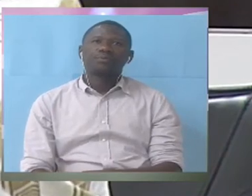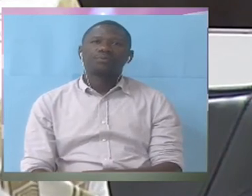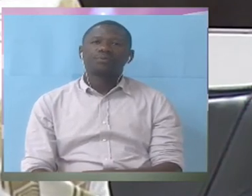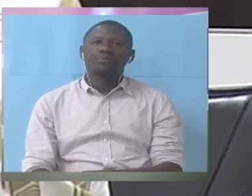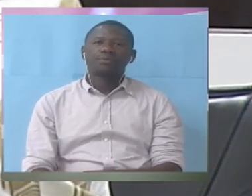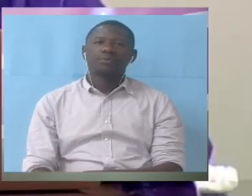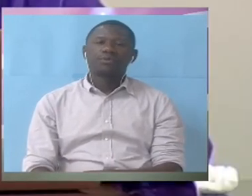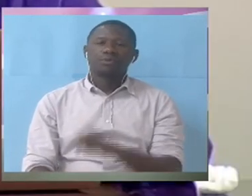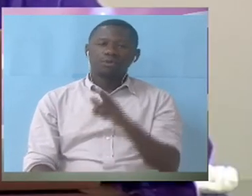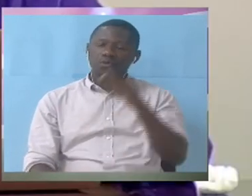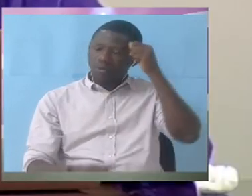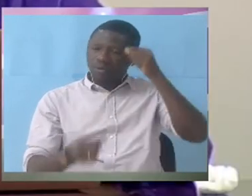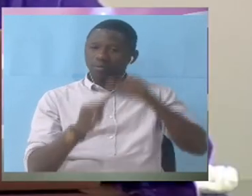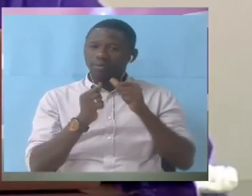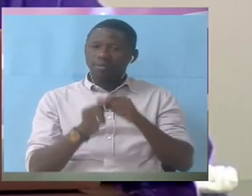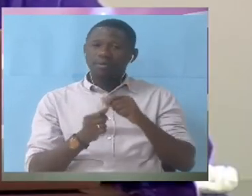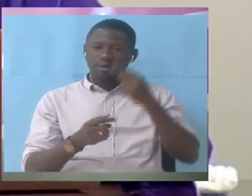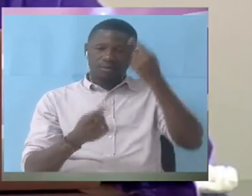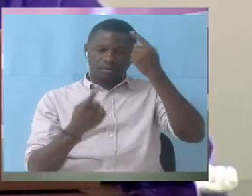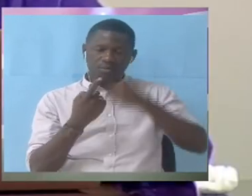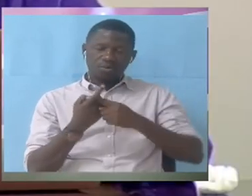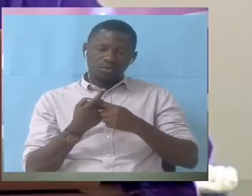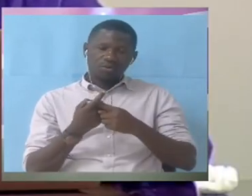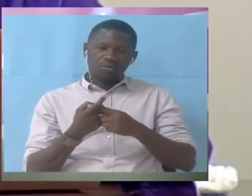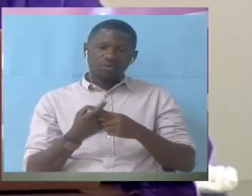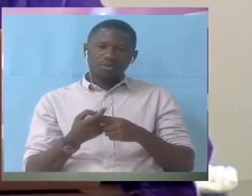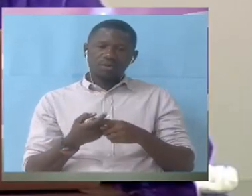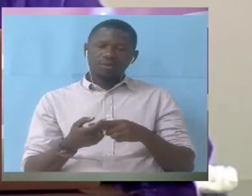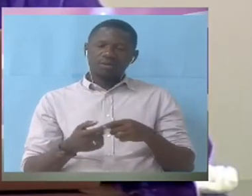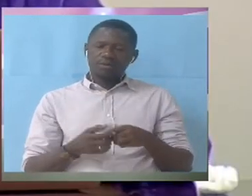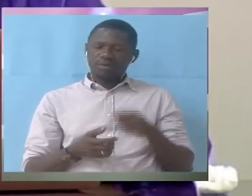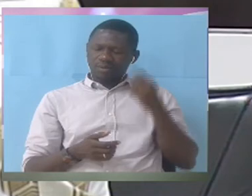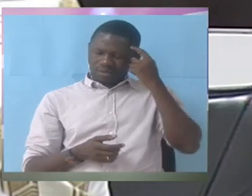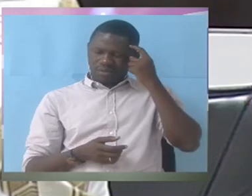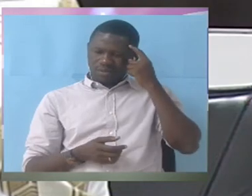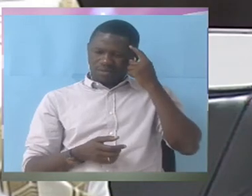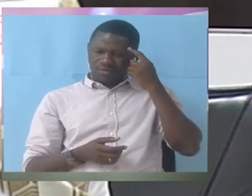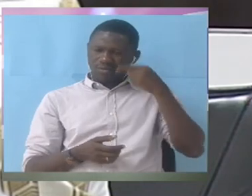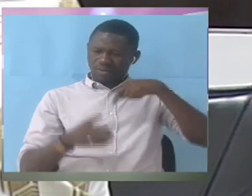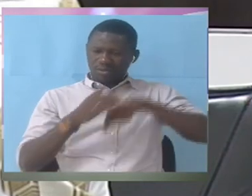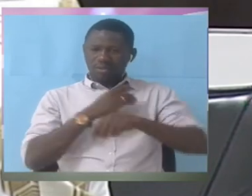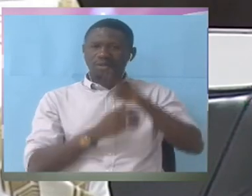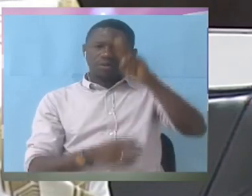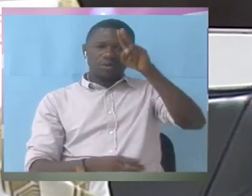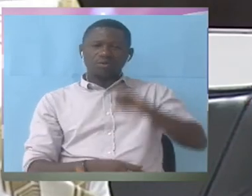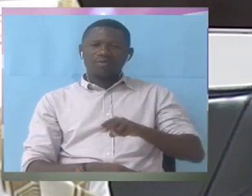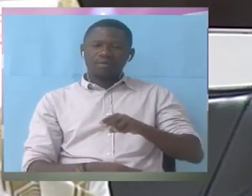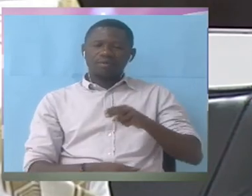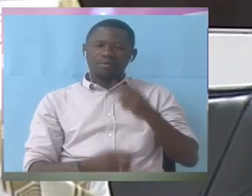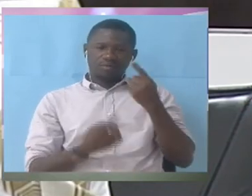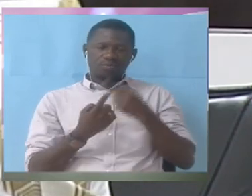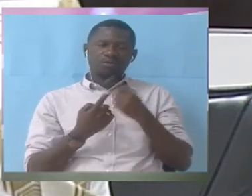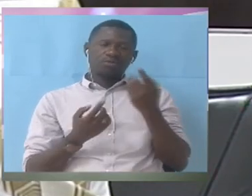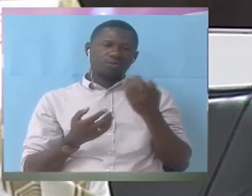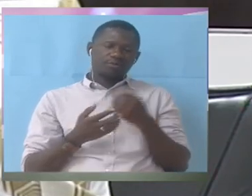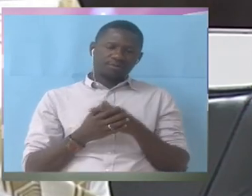Do you remember the month? November. November. I think it was November. Very November la won.